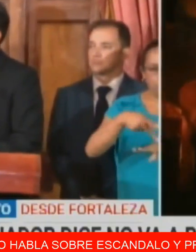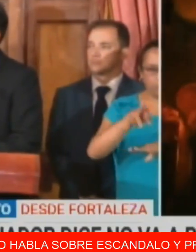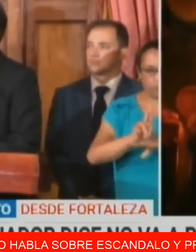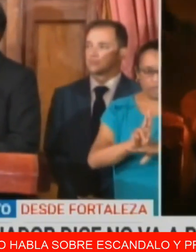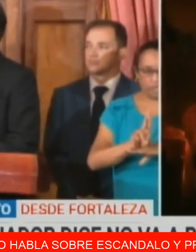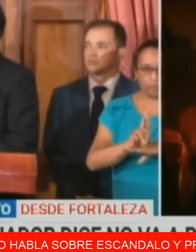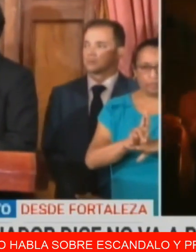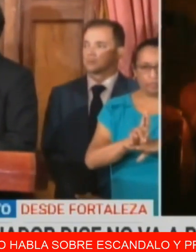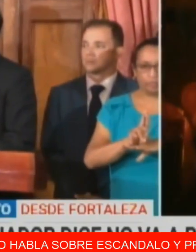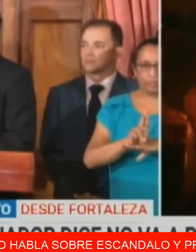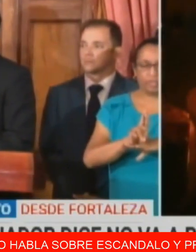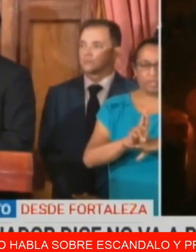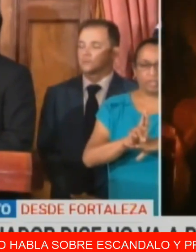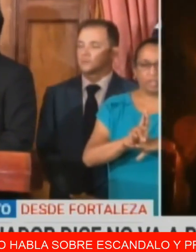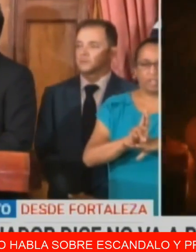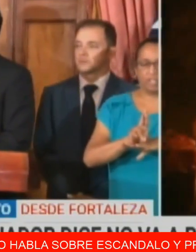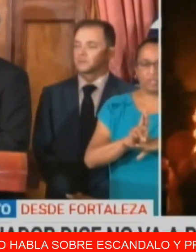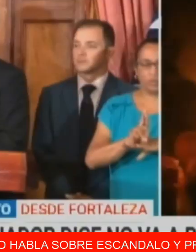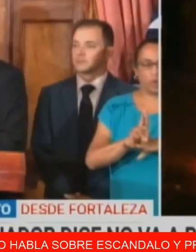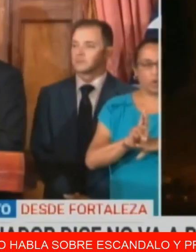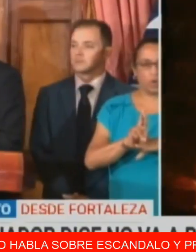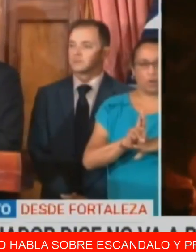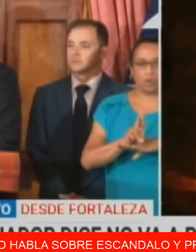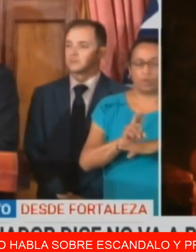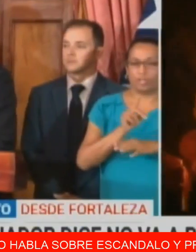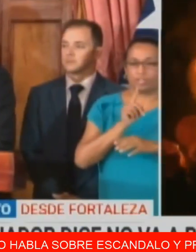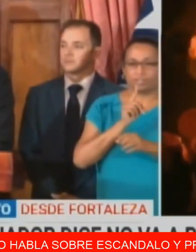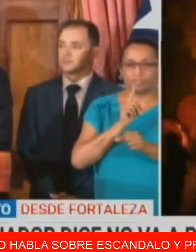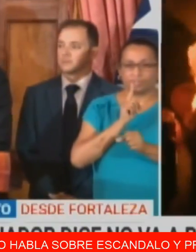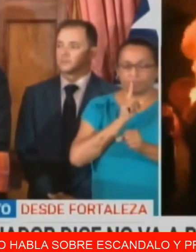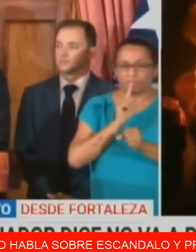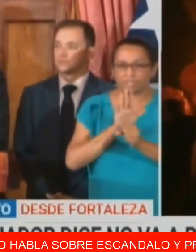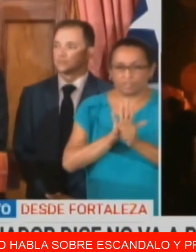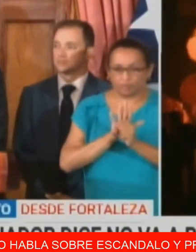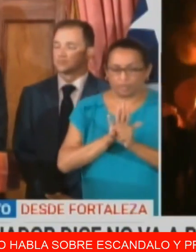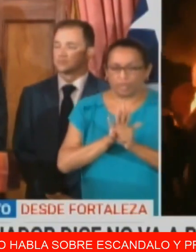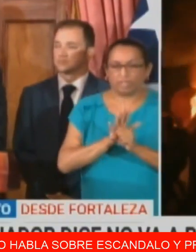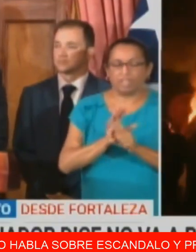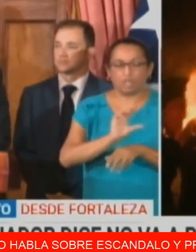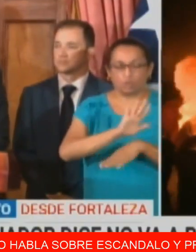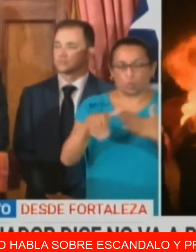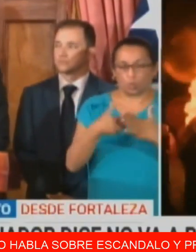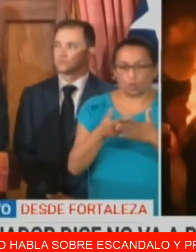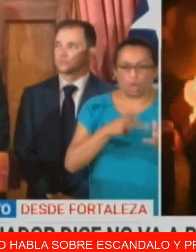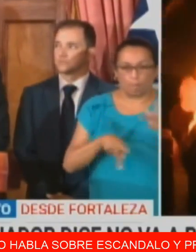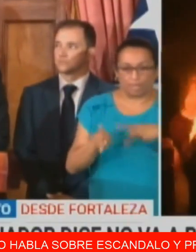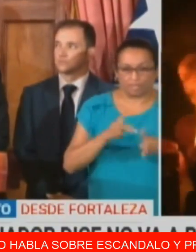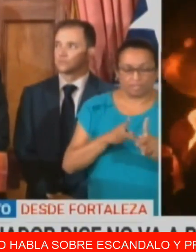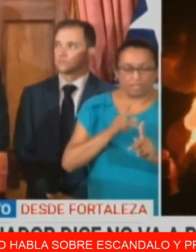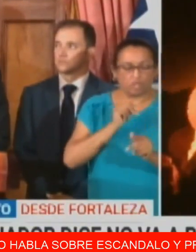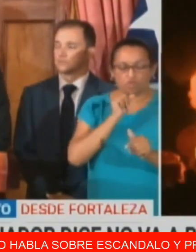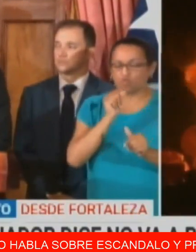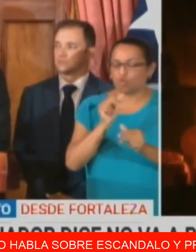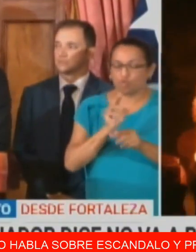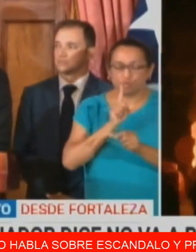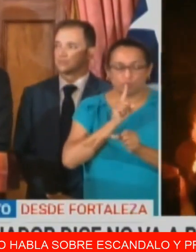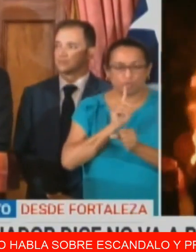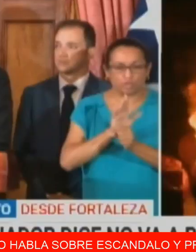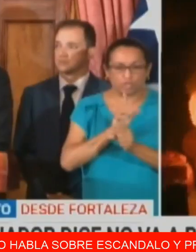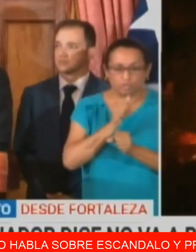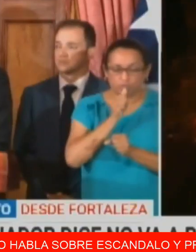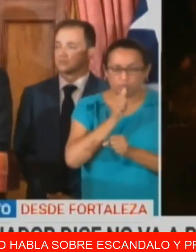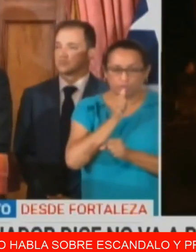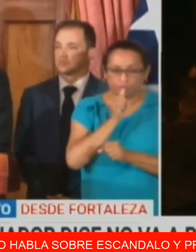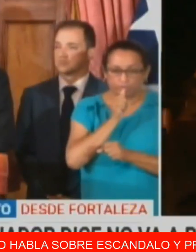Rico. It is no secret that this has been a challenge historically for our people. It is no secret that we have embarked